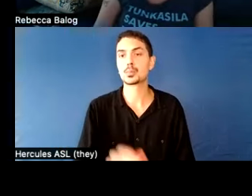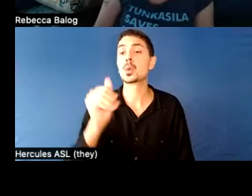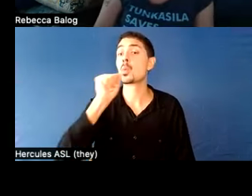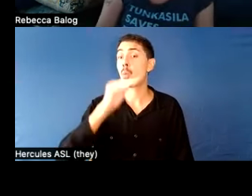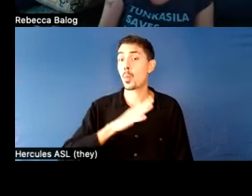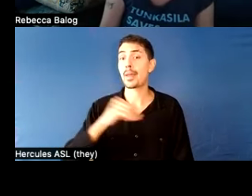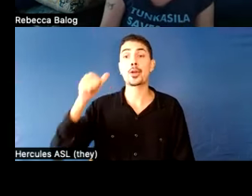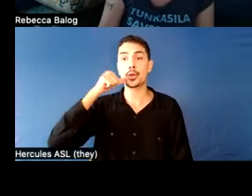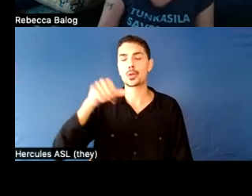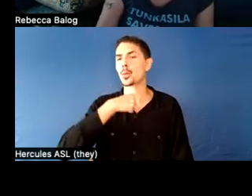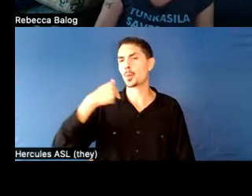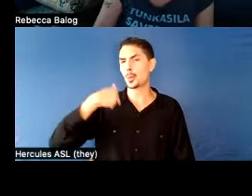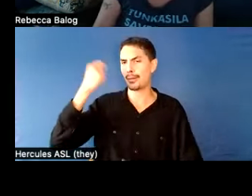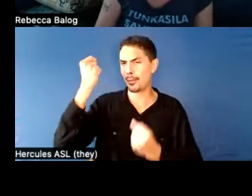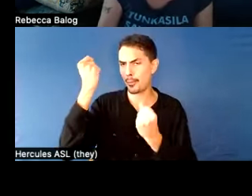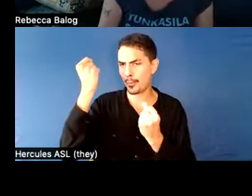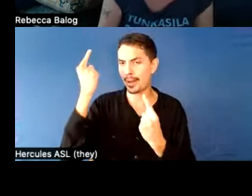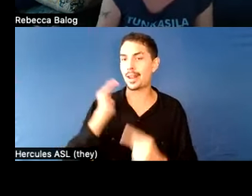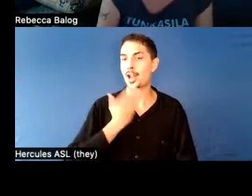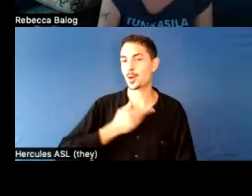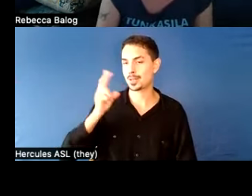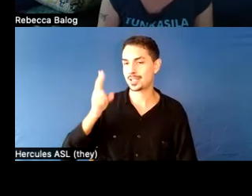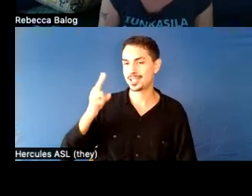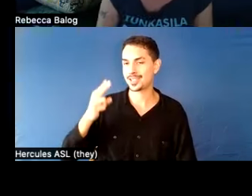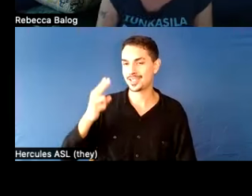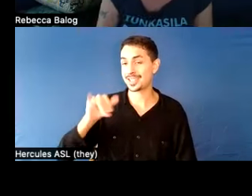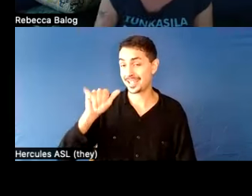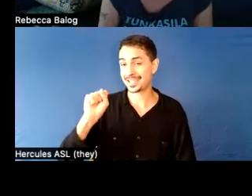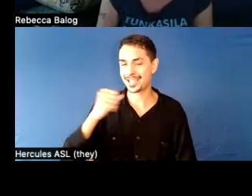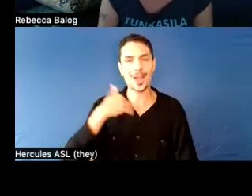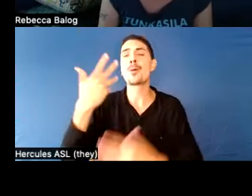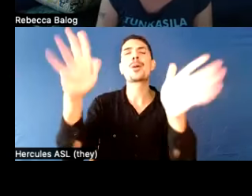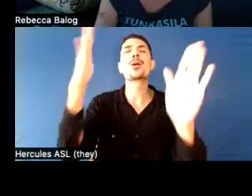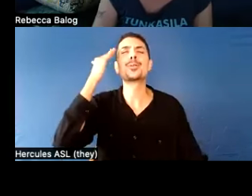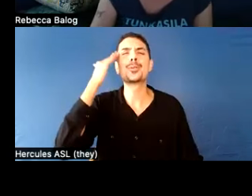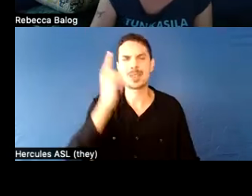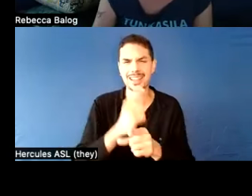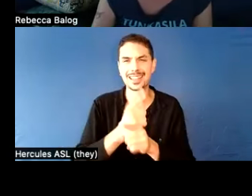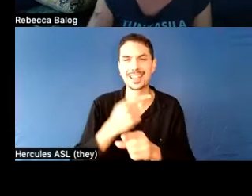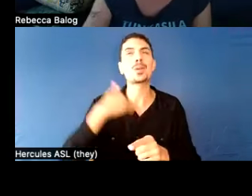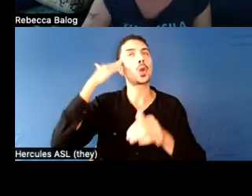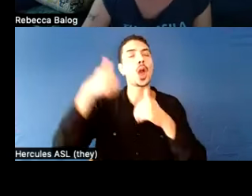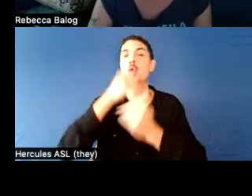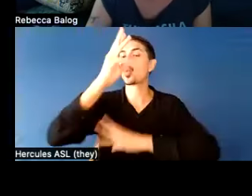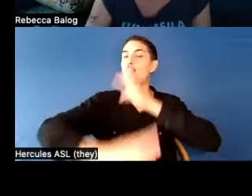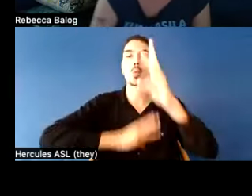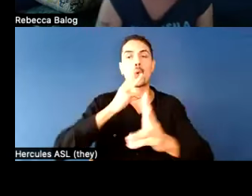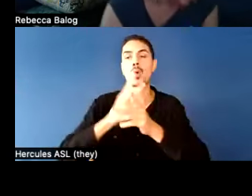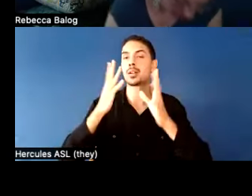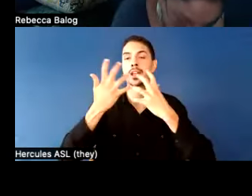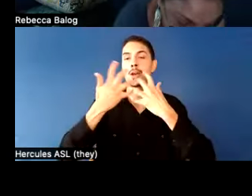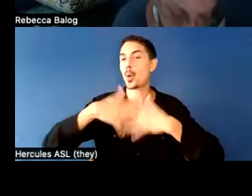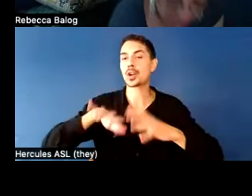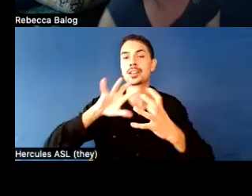we understand our histories. Oh my goodness, yes, we know how the world works and how it has with